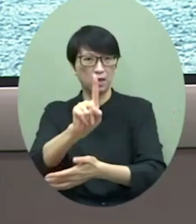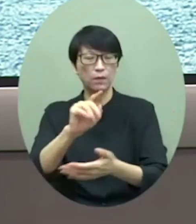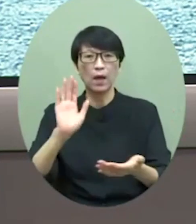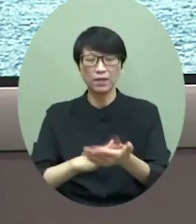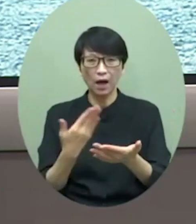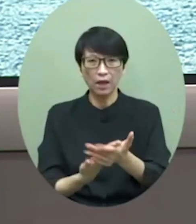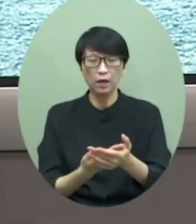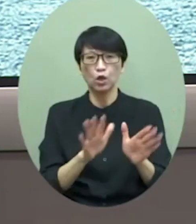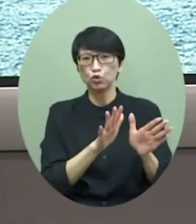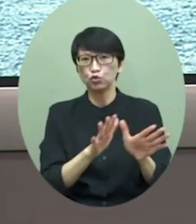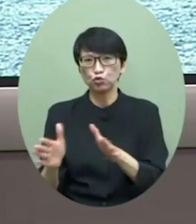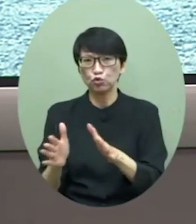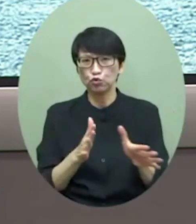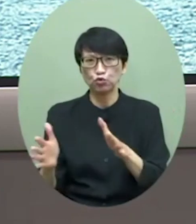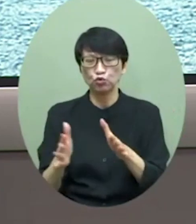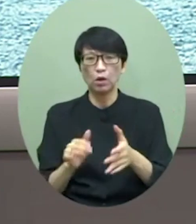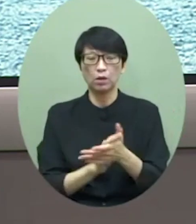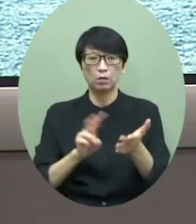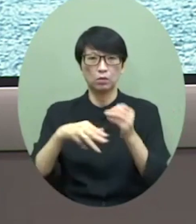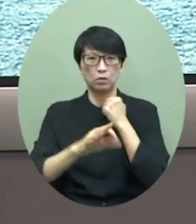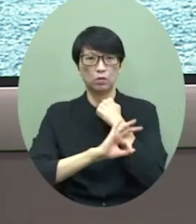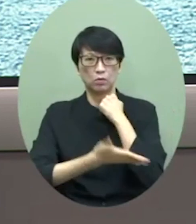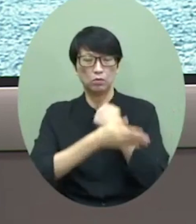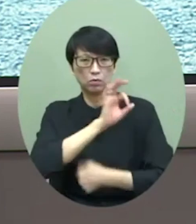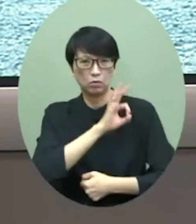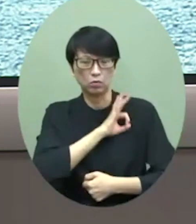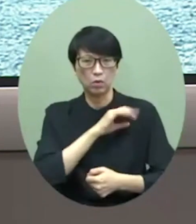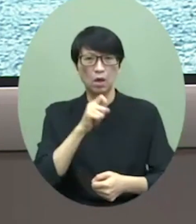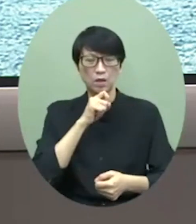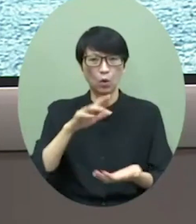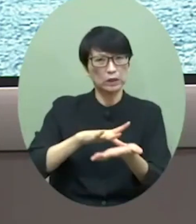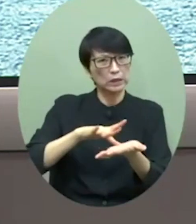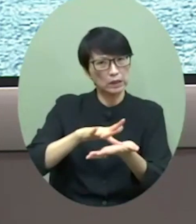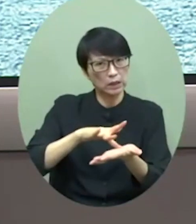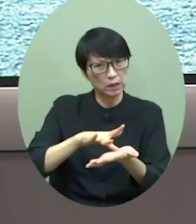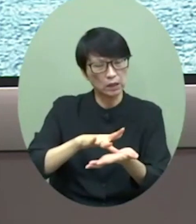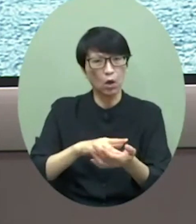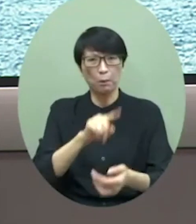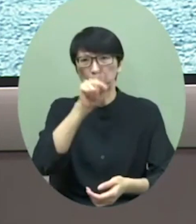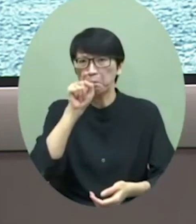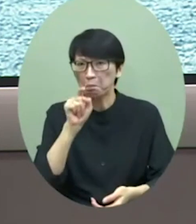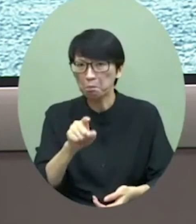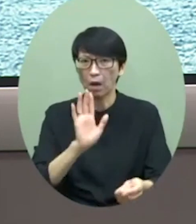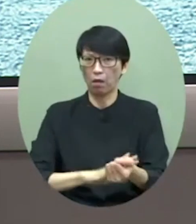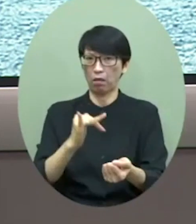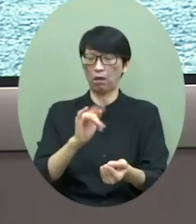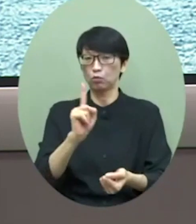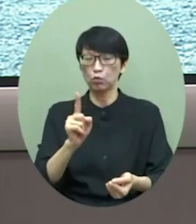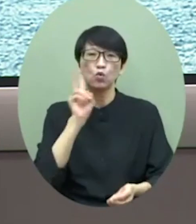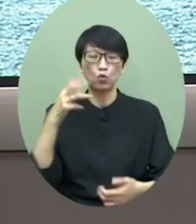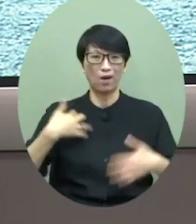constitutional, we can postpone the LegCo general election by 1 year, but we won't be able to deal with